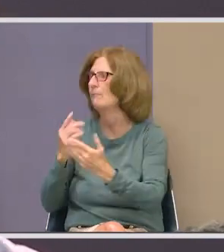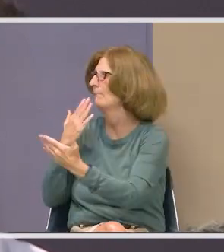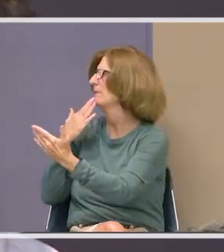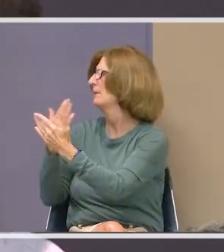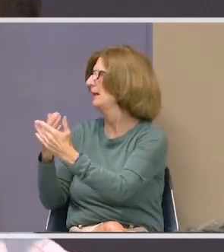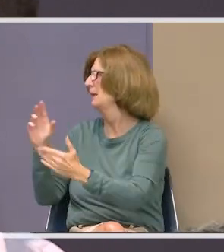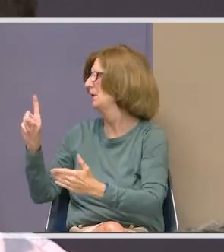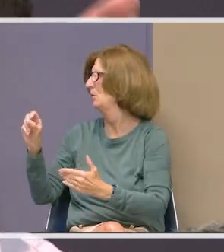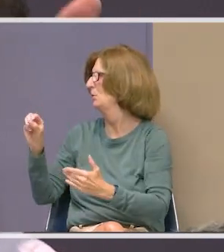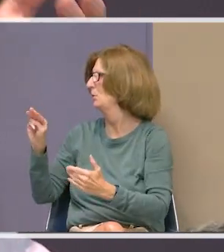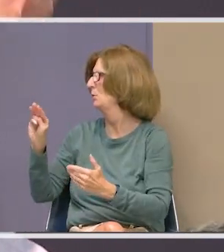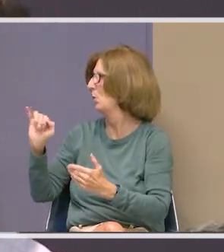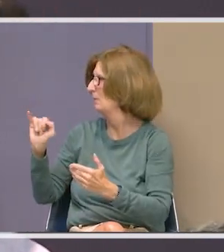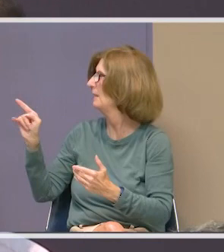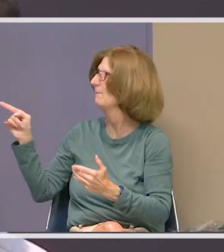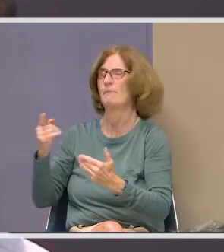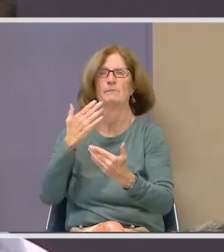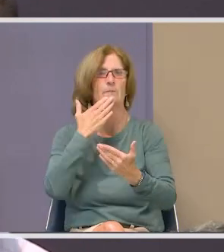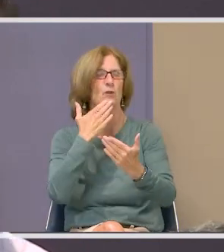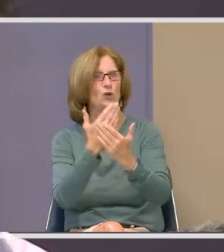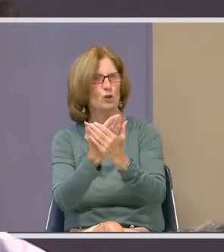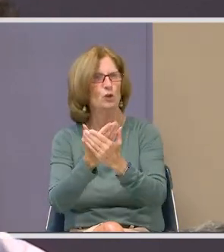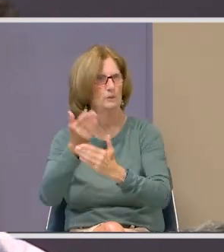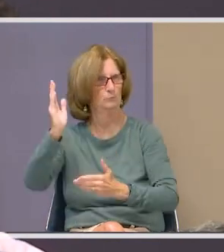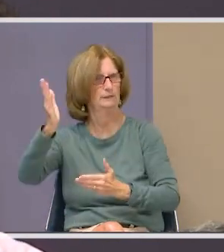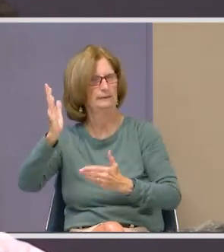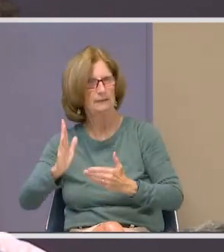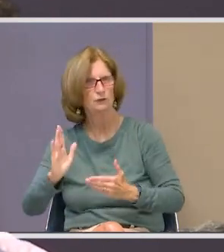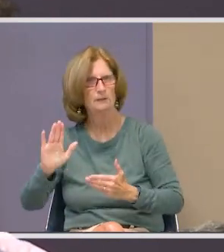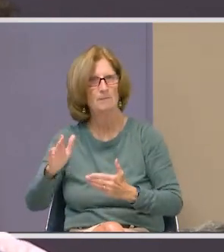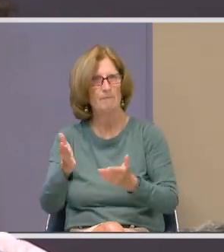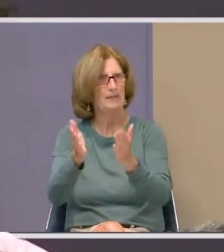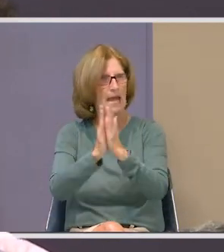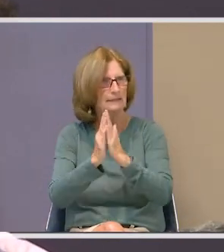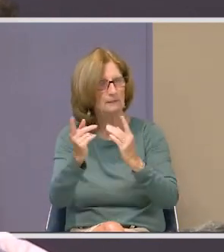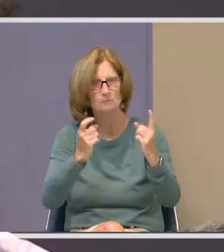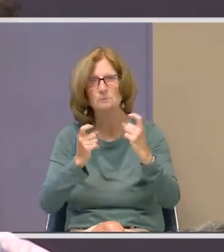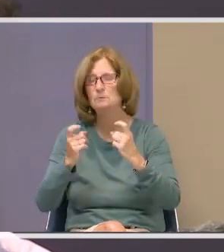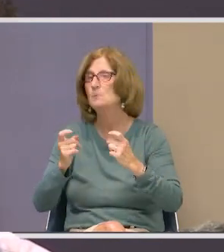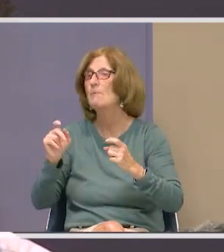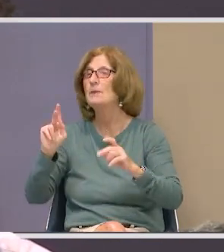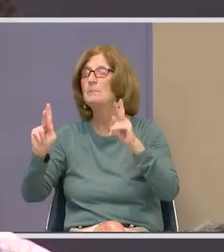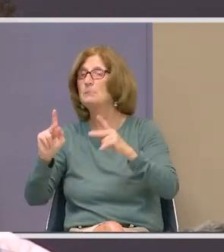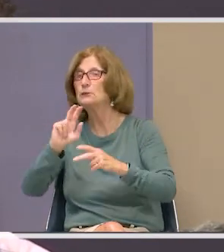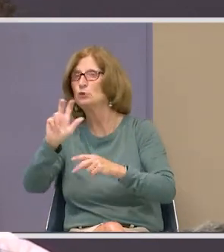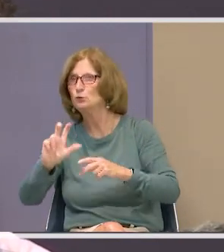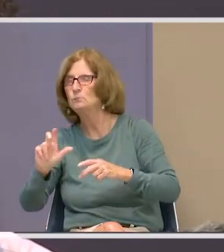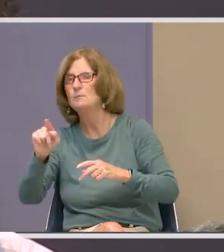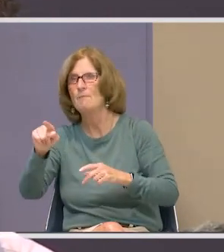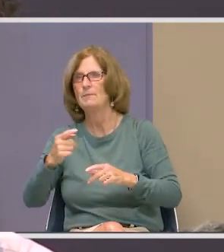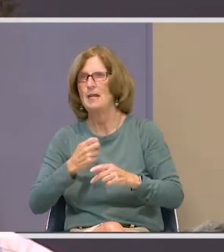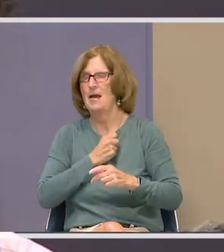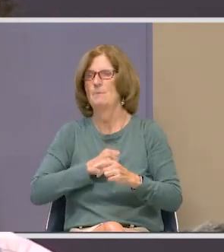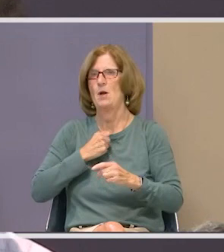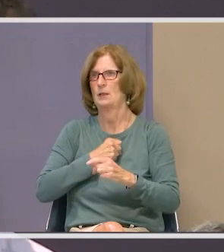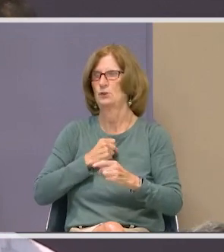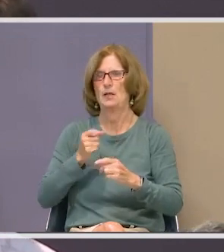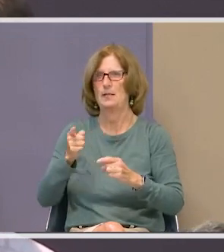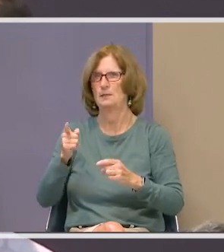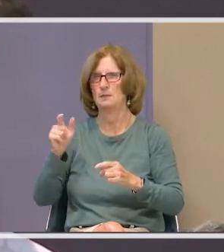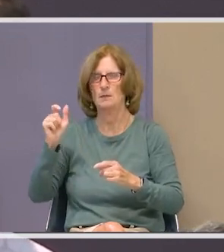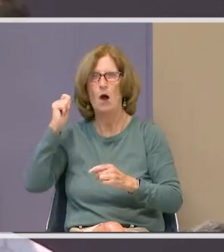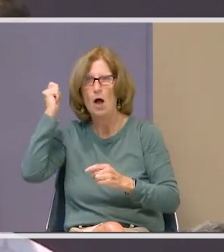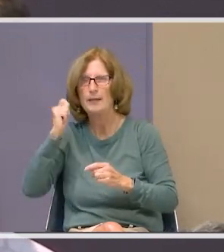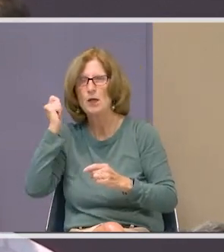for preparing an excellent presentation, for answering questions. For the folks online, I apologize for some of the audio issues. Again, this is